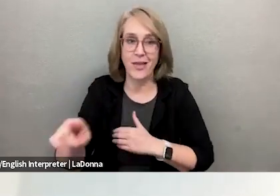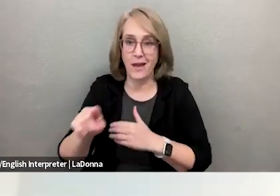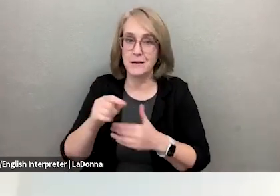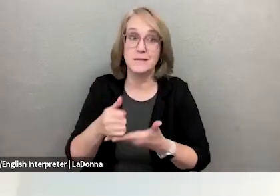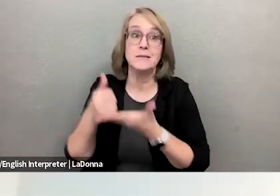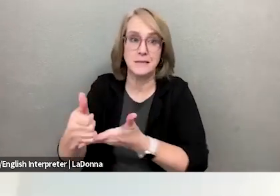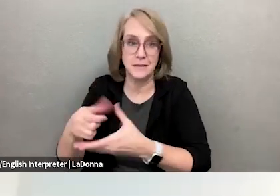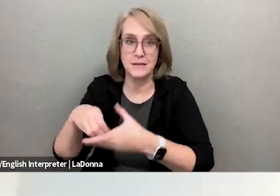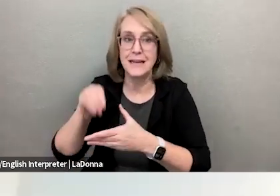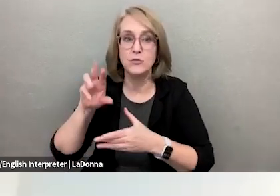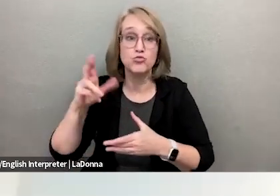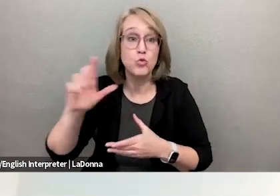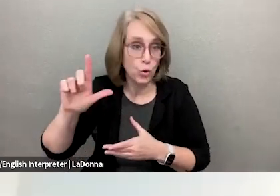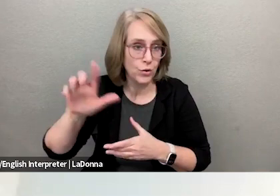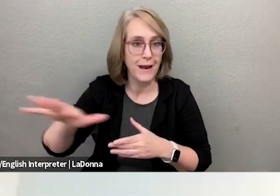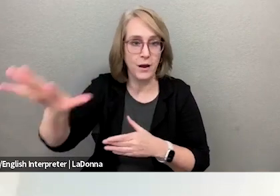areas.